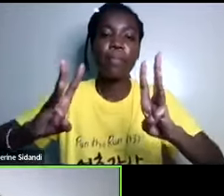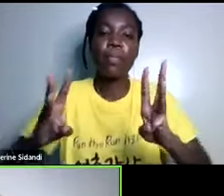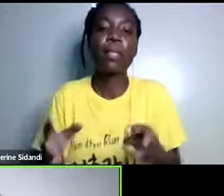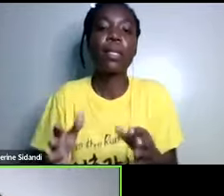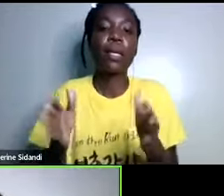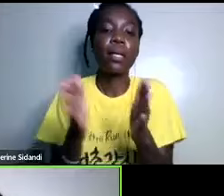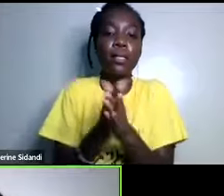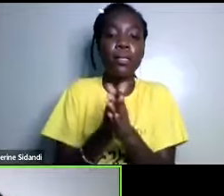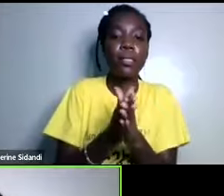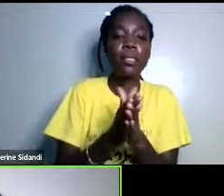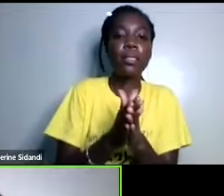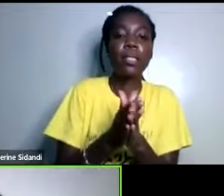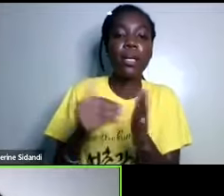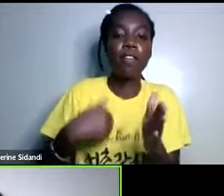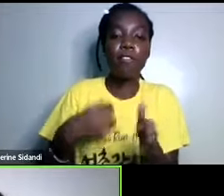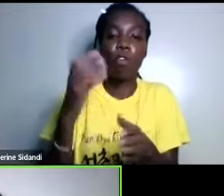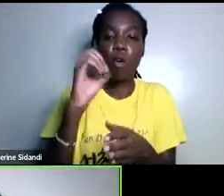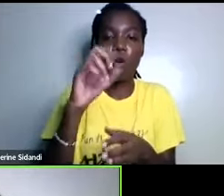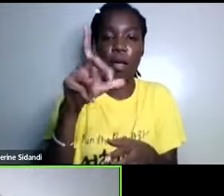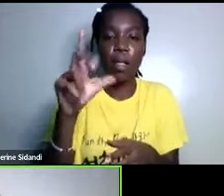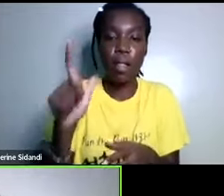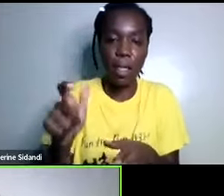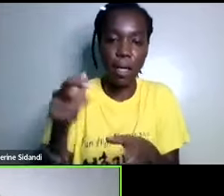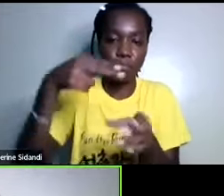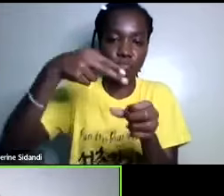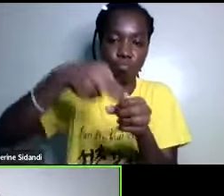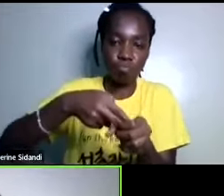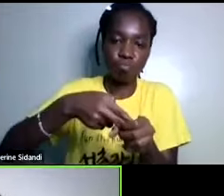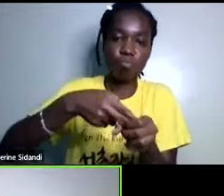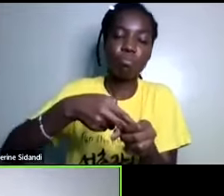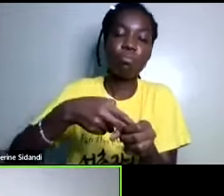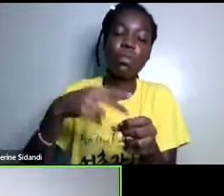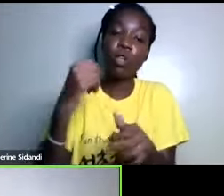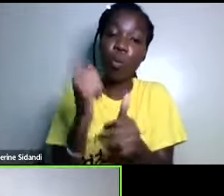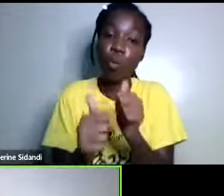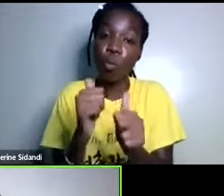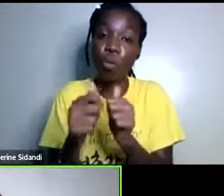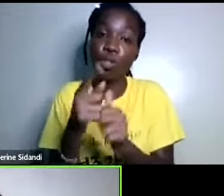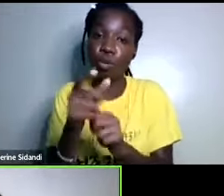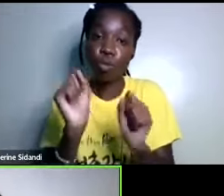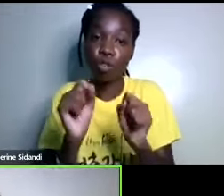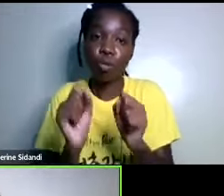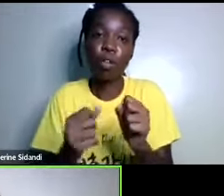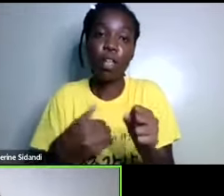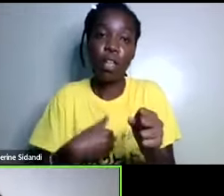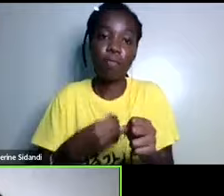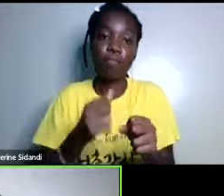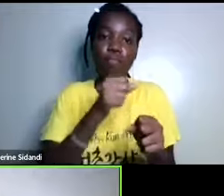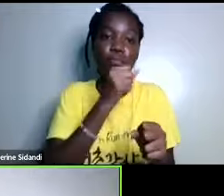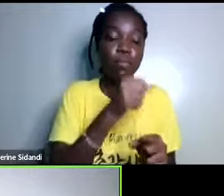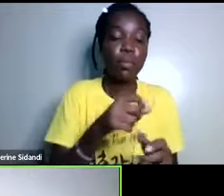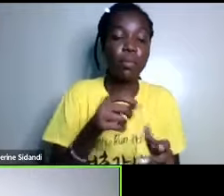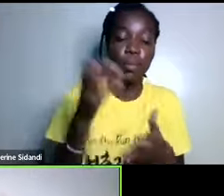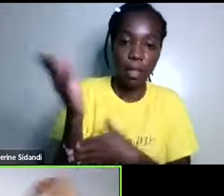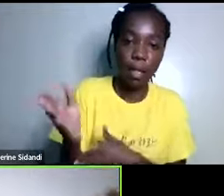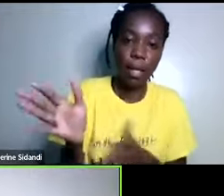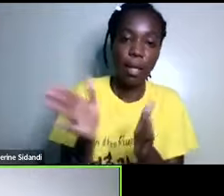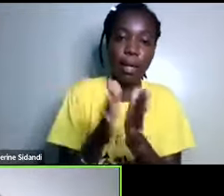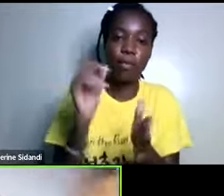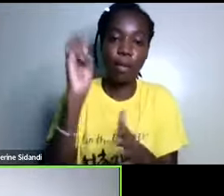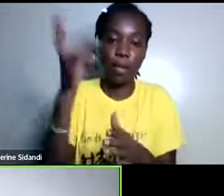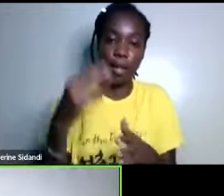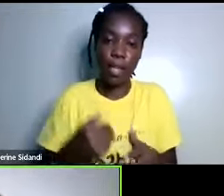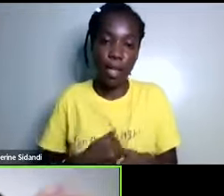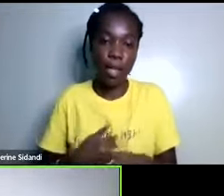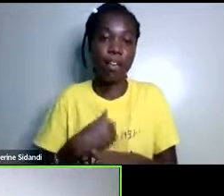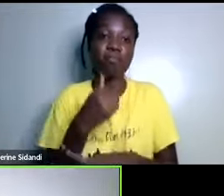a station there where you can go and have your meal. And obviously we are going to get Bavi as one of our sponsors